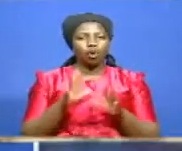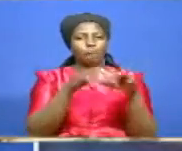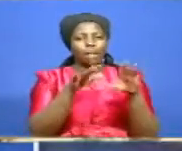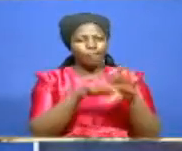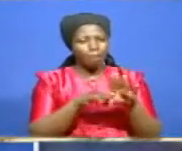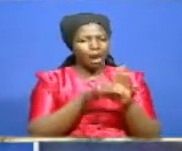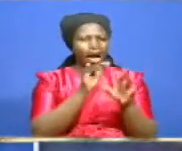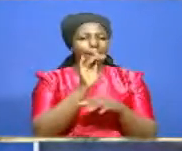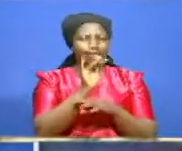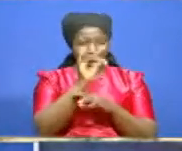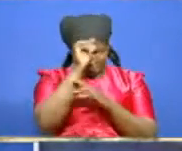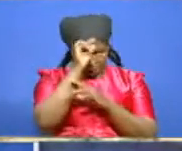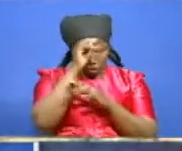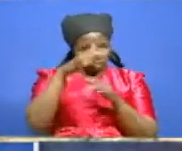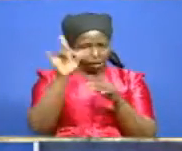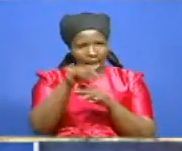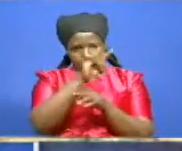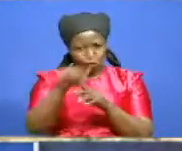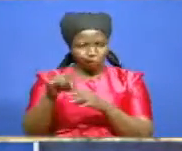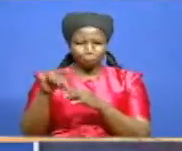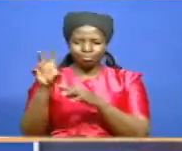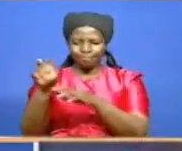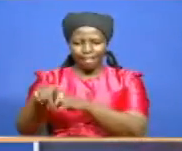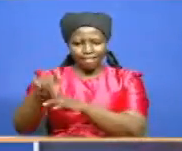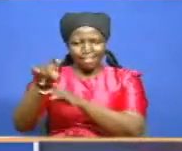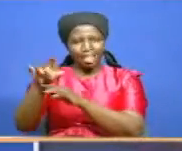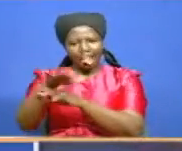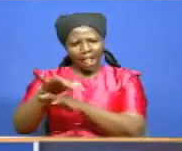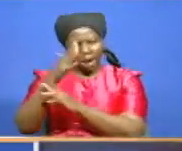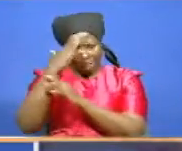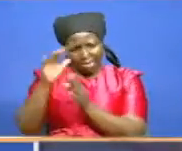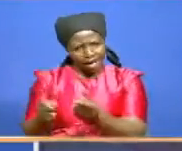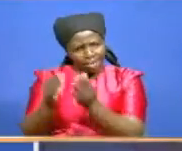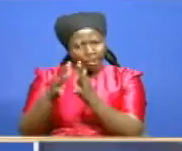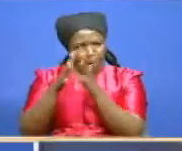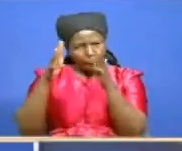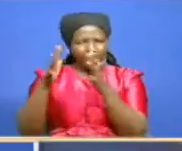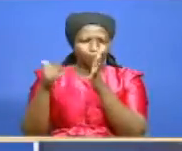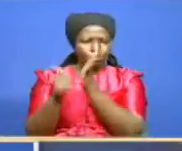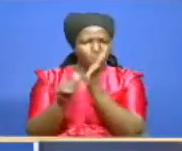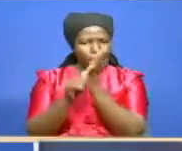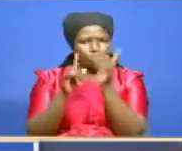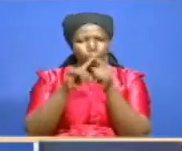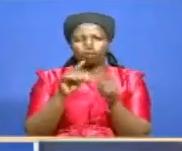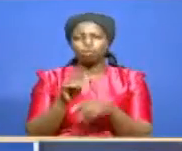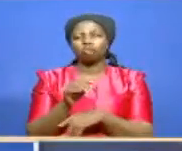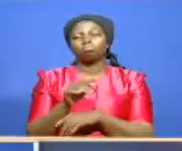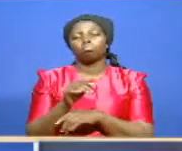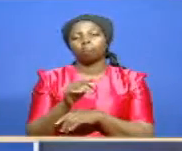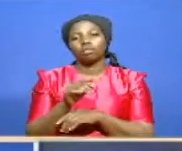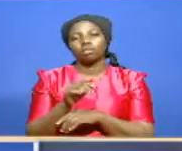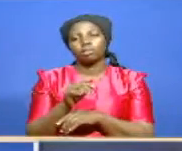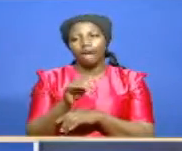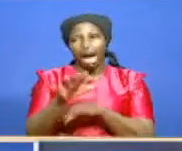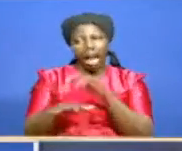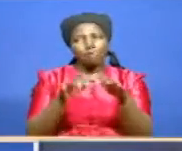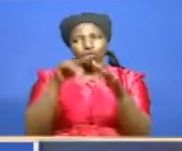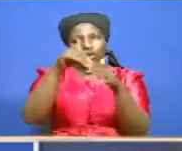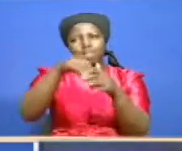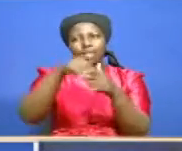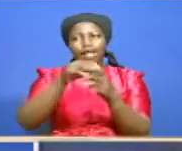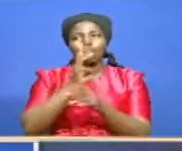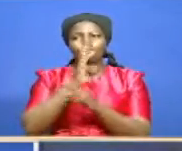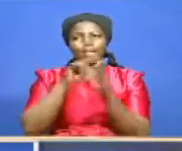trawling activities as they are causing major destruction to marine life in the area. Kuna madhara makubwa sana ikiwa